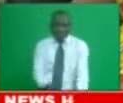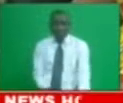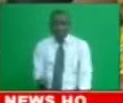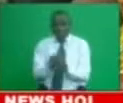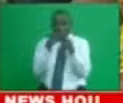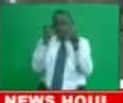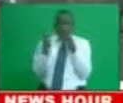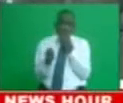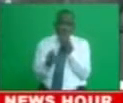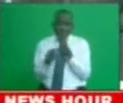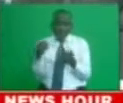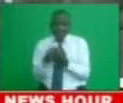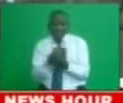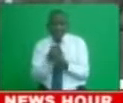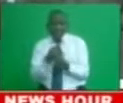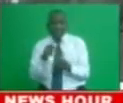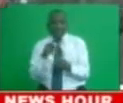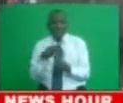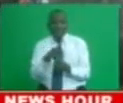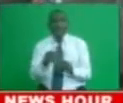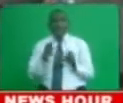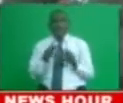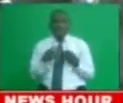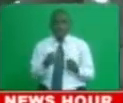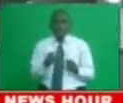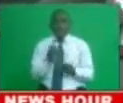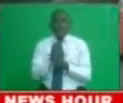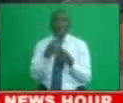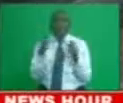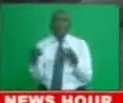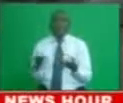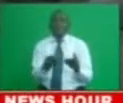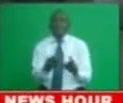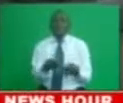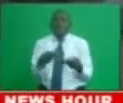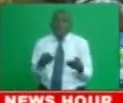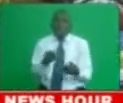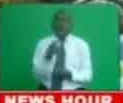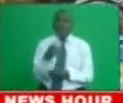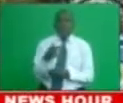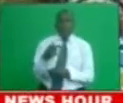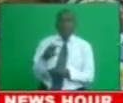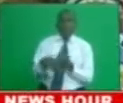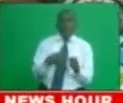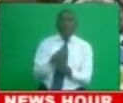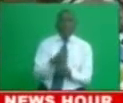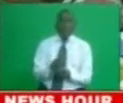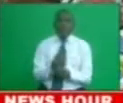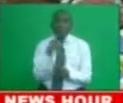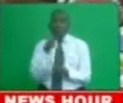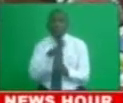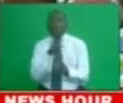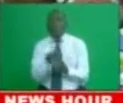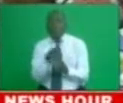the theme, Modernizing HR for Effective and Efficient Public Service Delivery in the 21st Century,